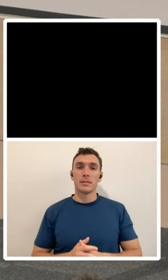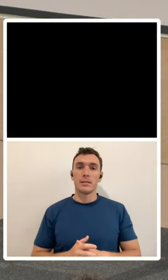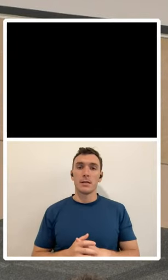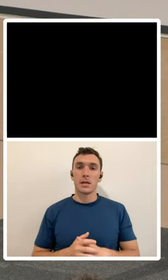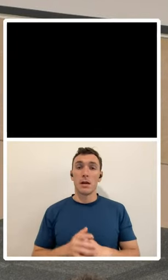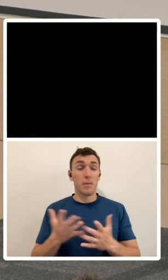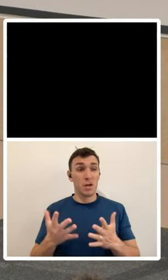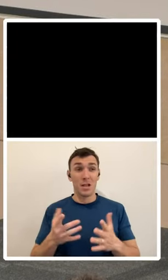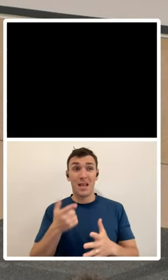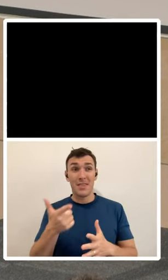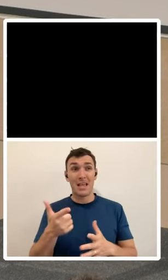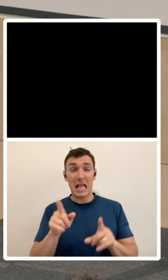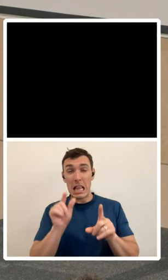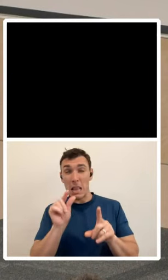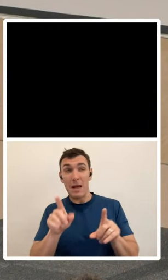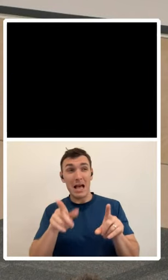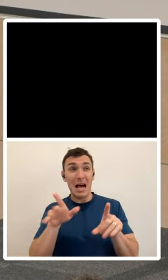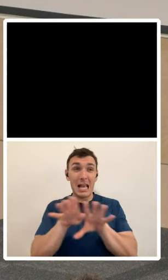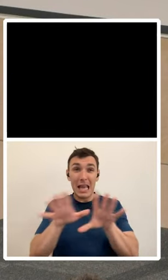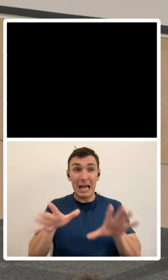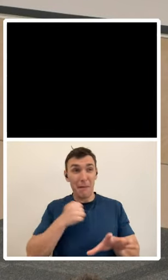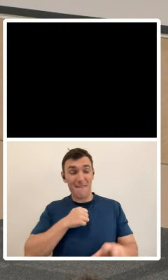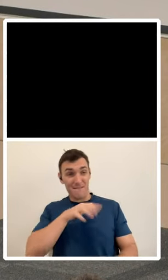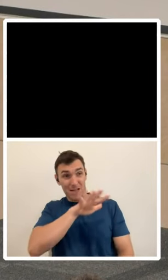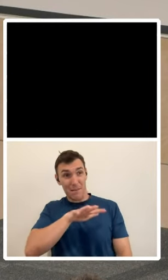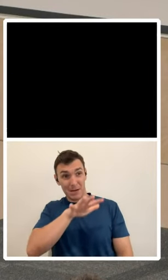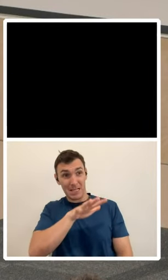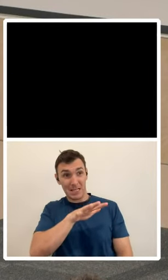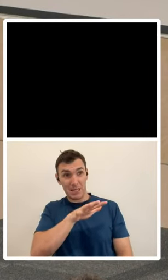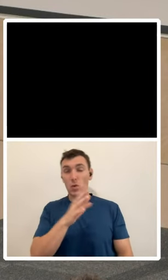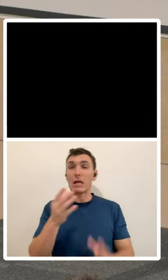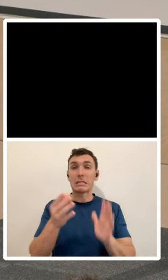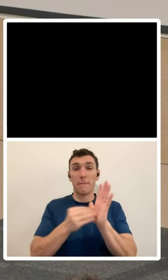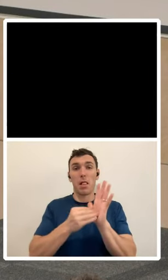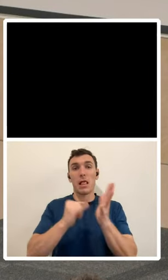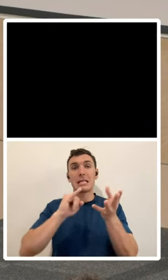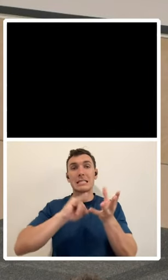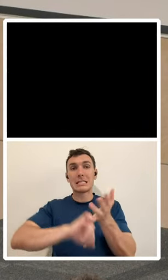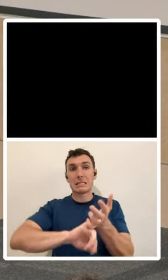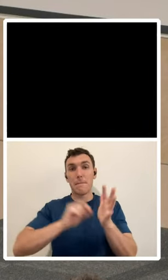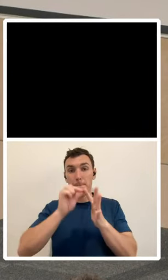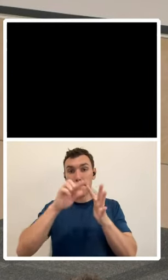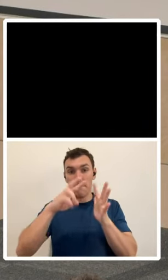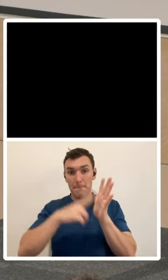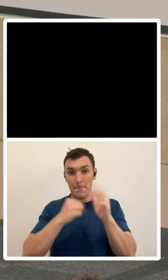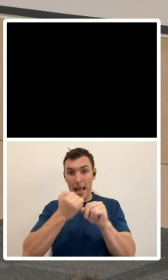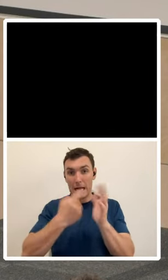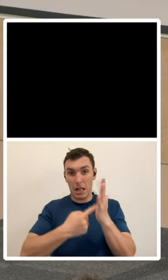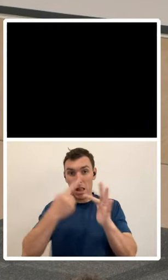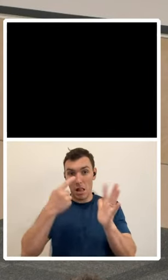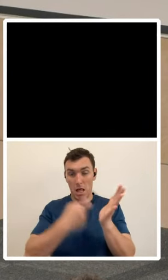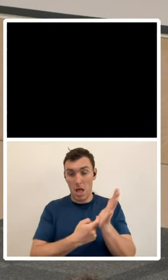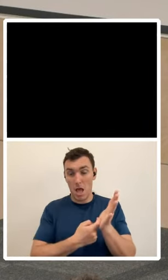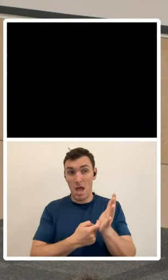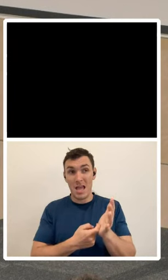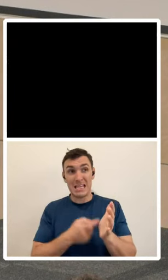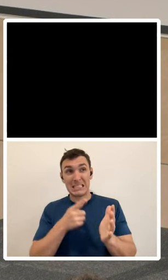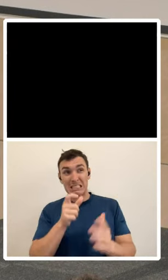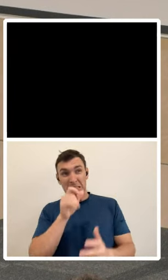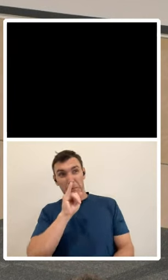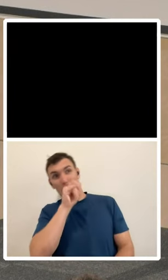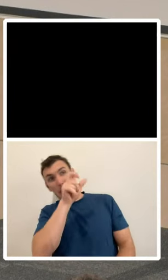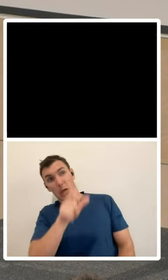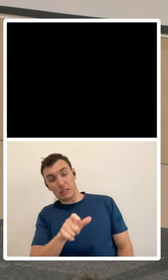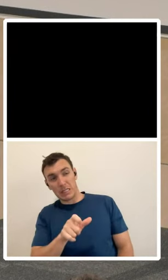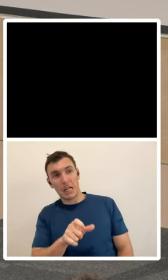he's, in a weird way, a really nice guy. It's sort of, and I had the rule when I wrote the book, like, every bad character does at least one good thing, and every good